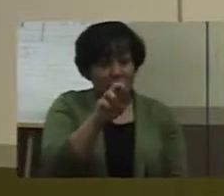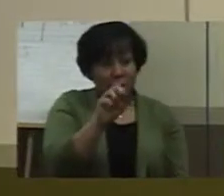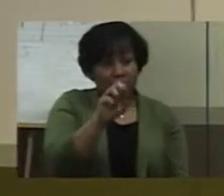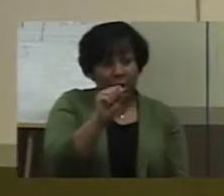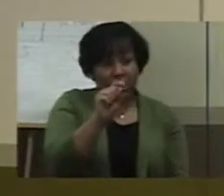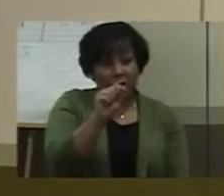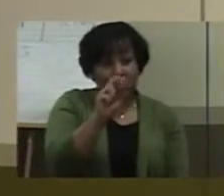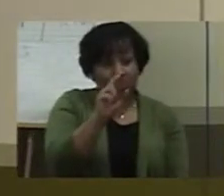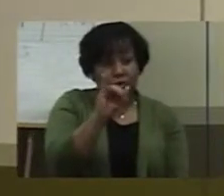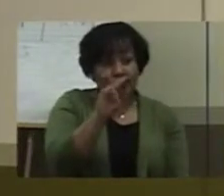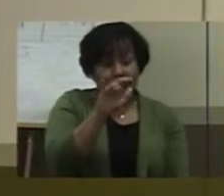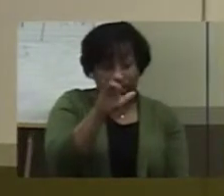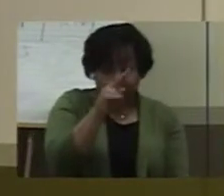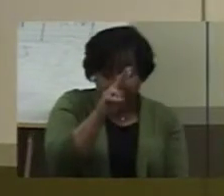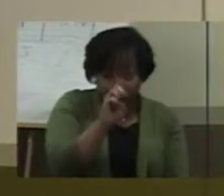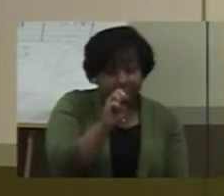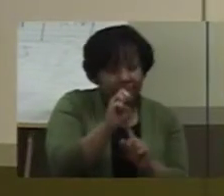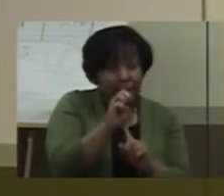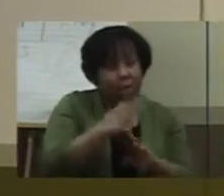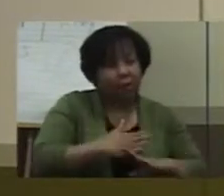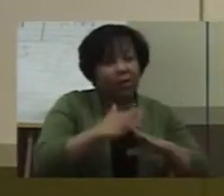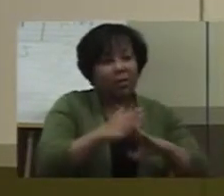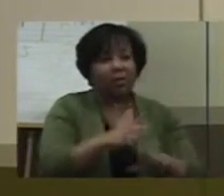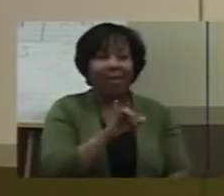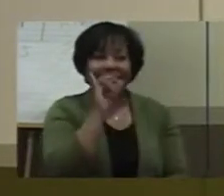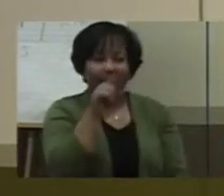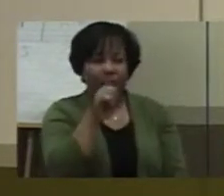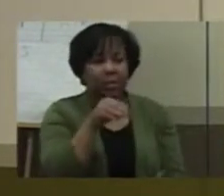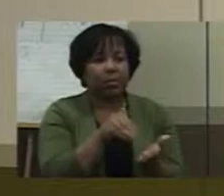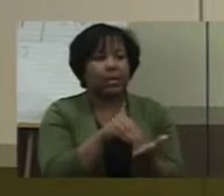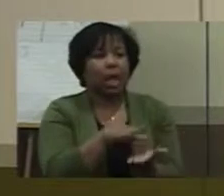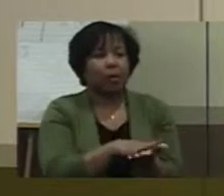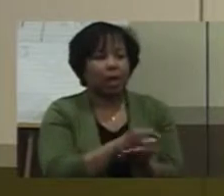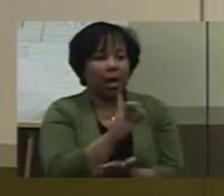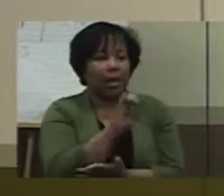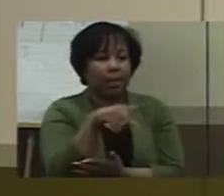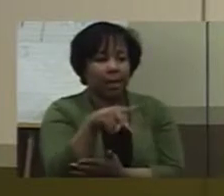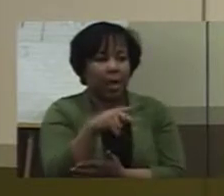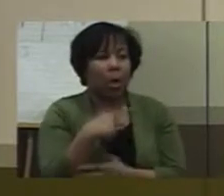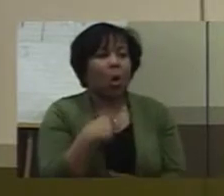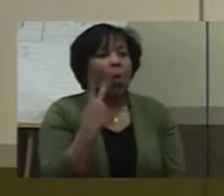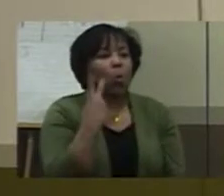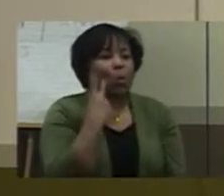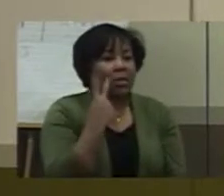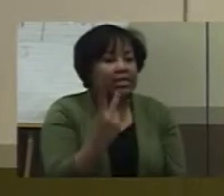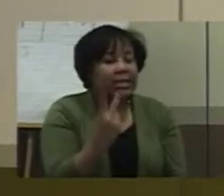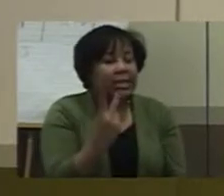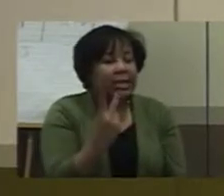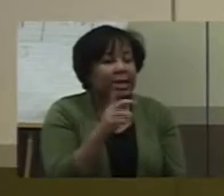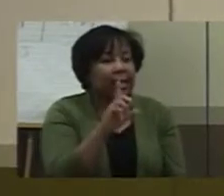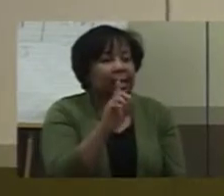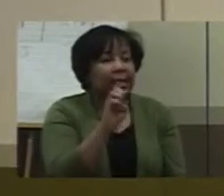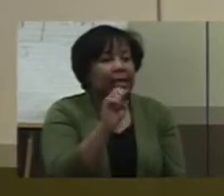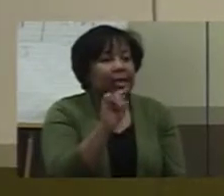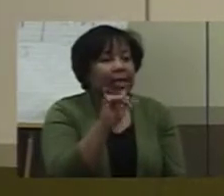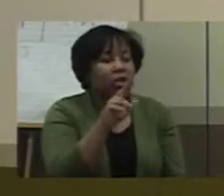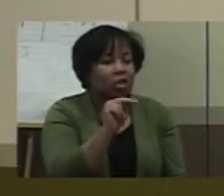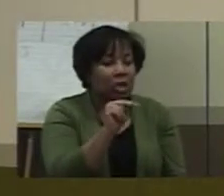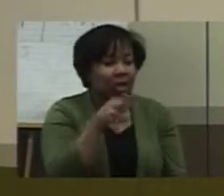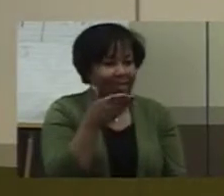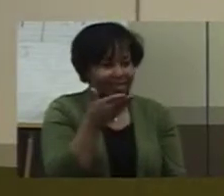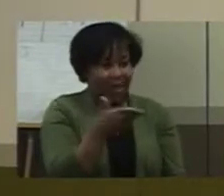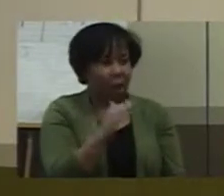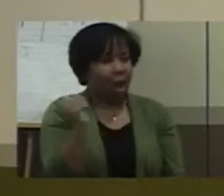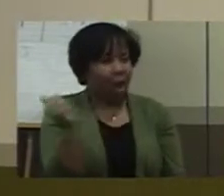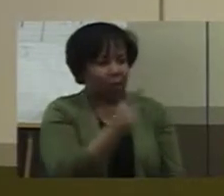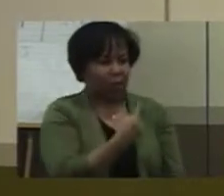restrictive interventions, those need to be documented on the IEP. Now we're going to see detention listed on here,